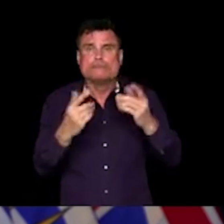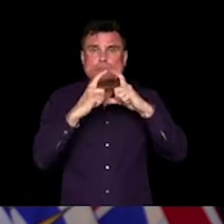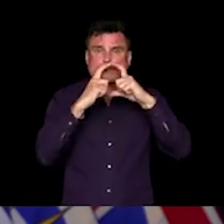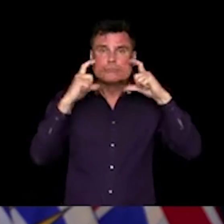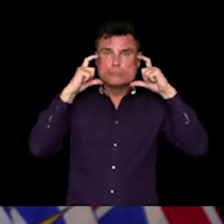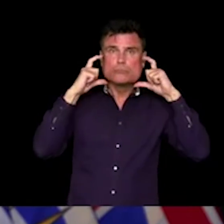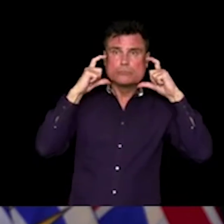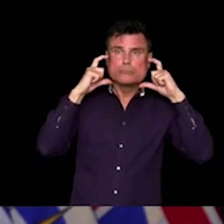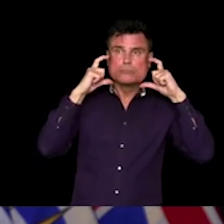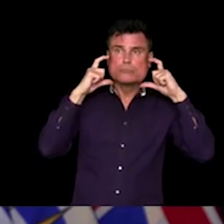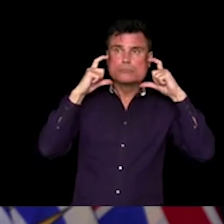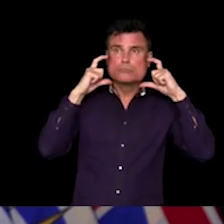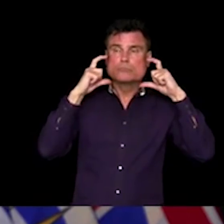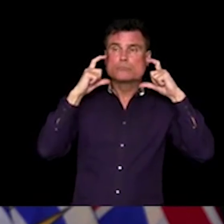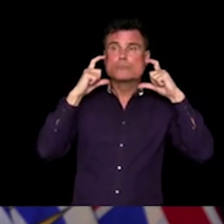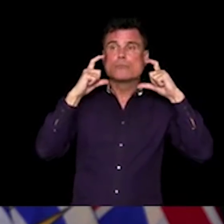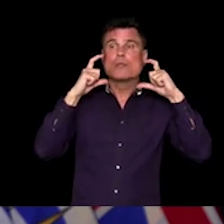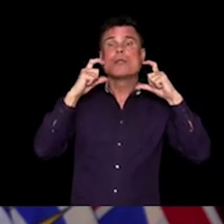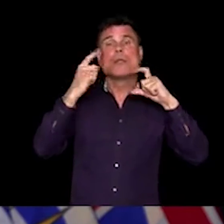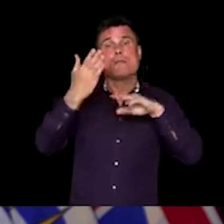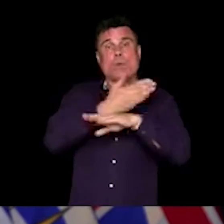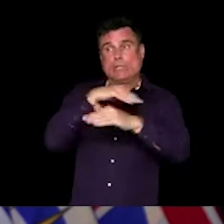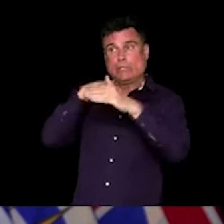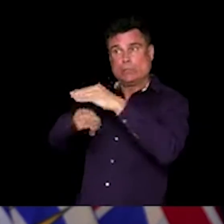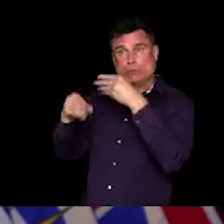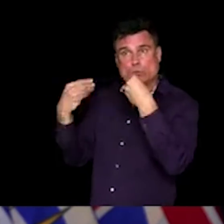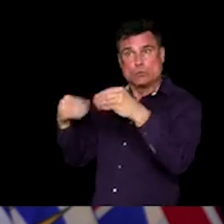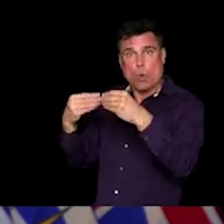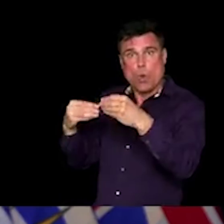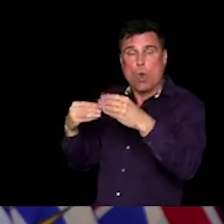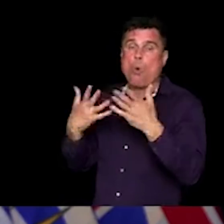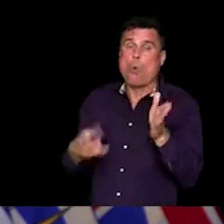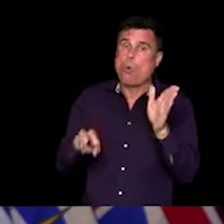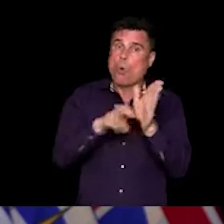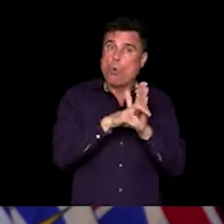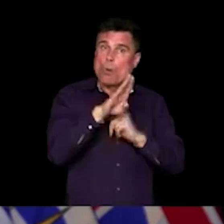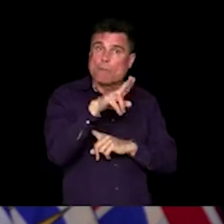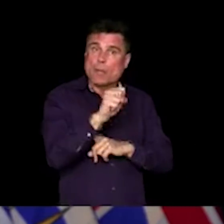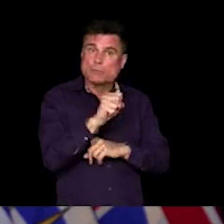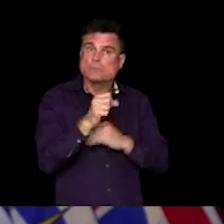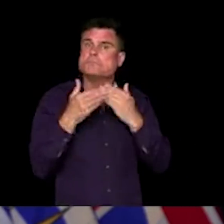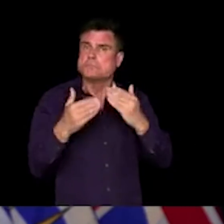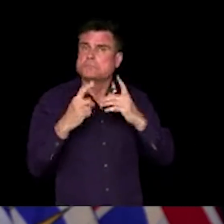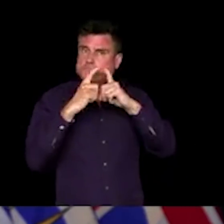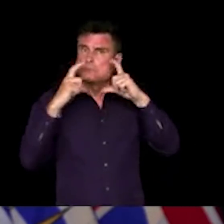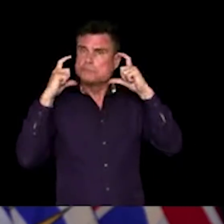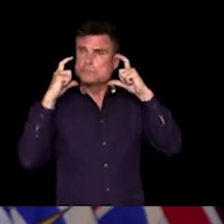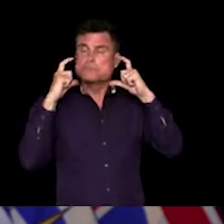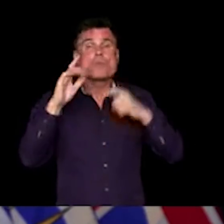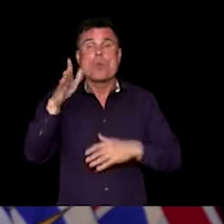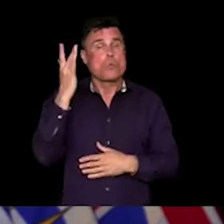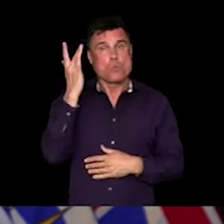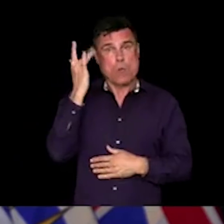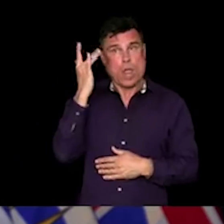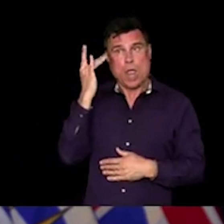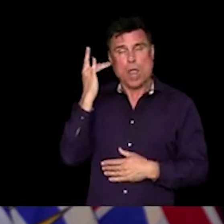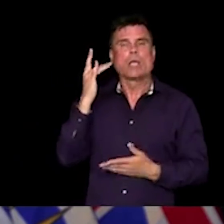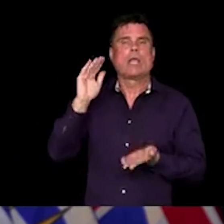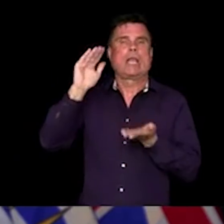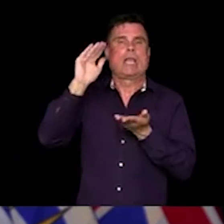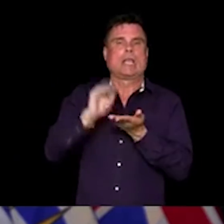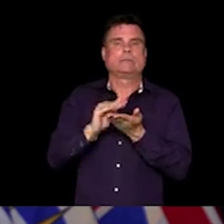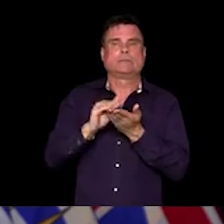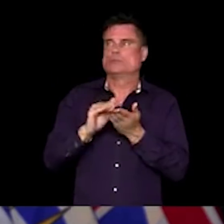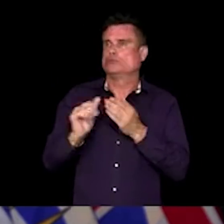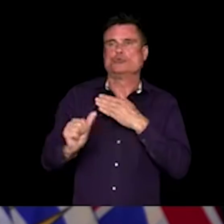can get closer to people, because we know that the distance is really important. It doesn't mean you can stop washing your hands and